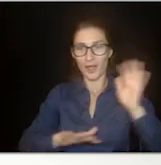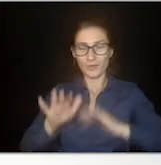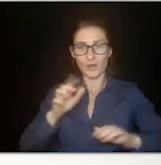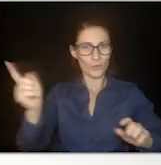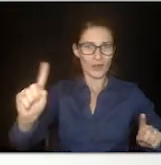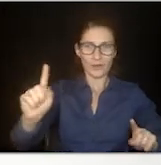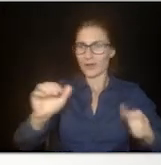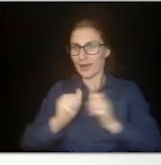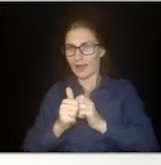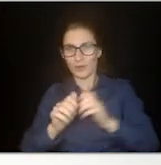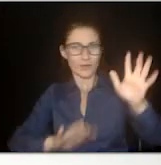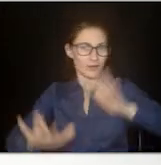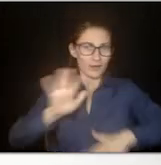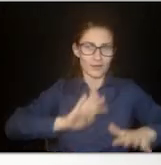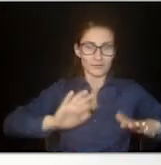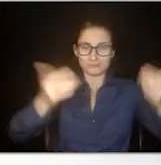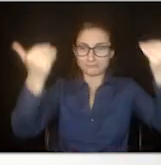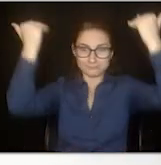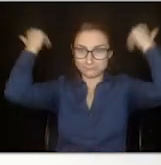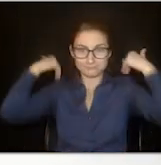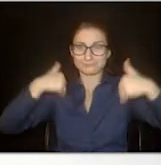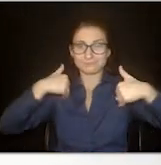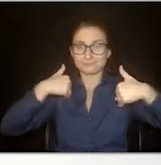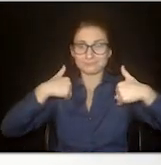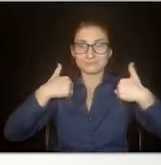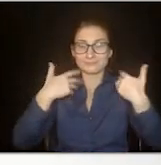it again. Do what? What? Where? How?